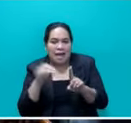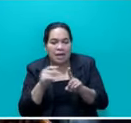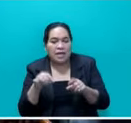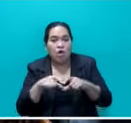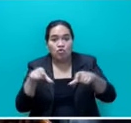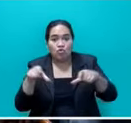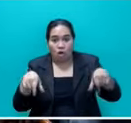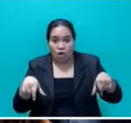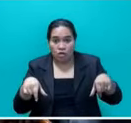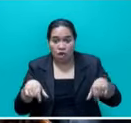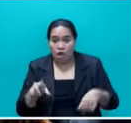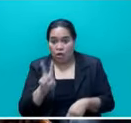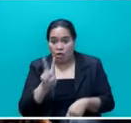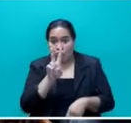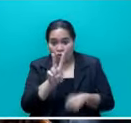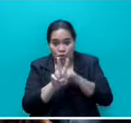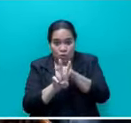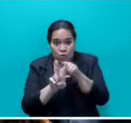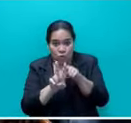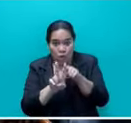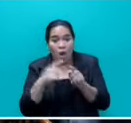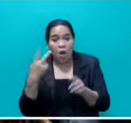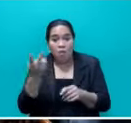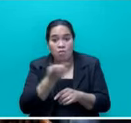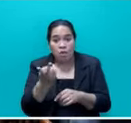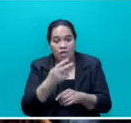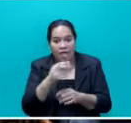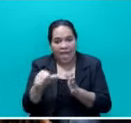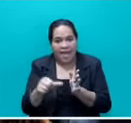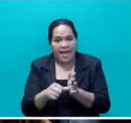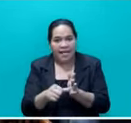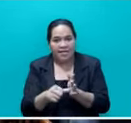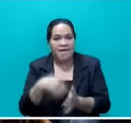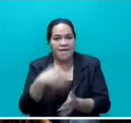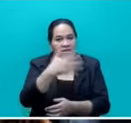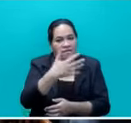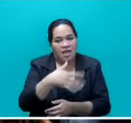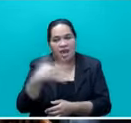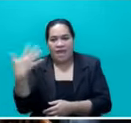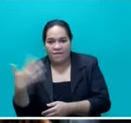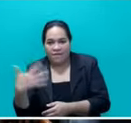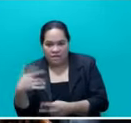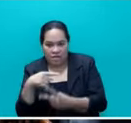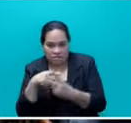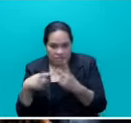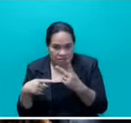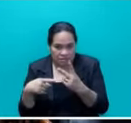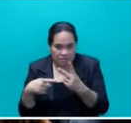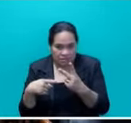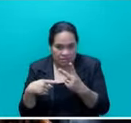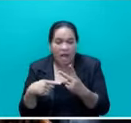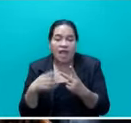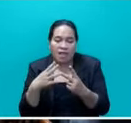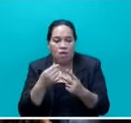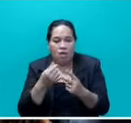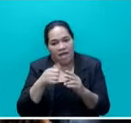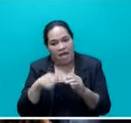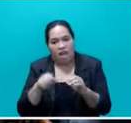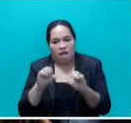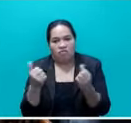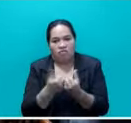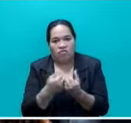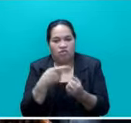where two teenagers, both 15, are consenting for a sexual offense. And in most